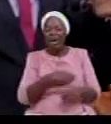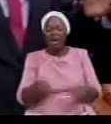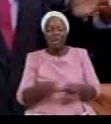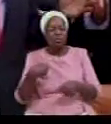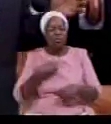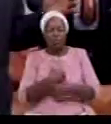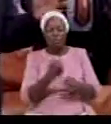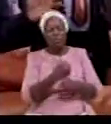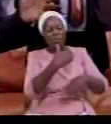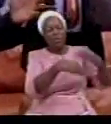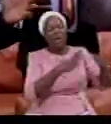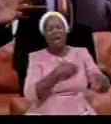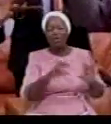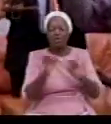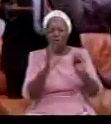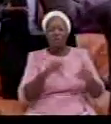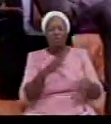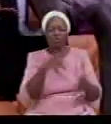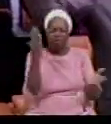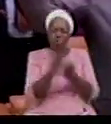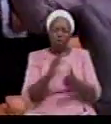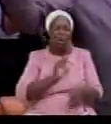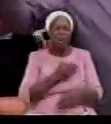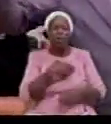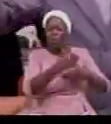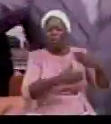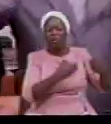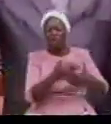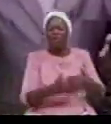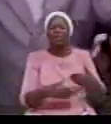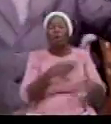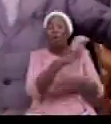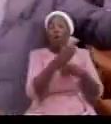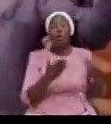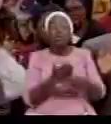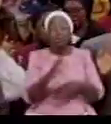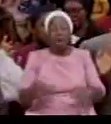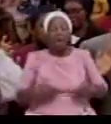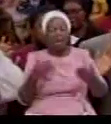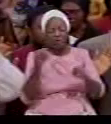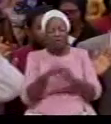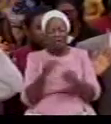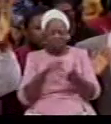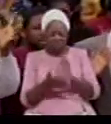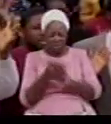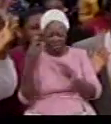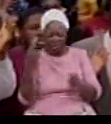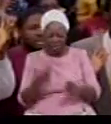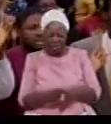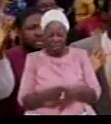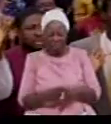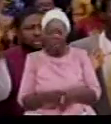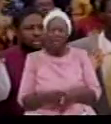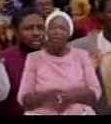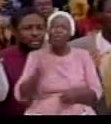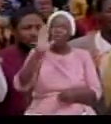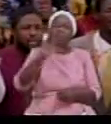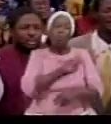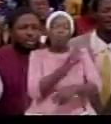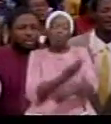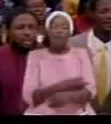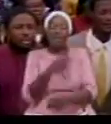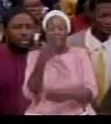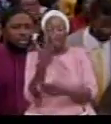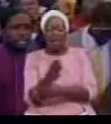will stop our progress all through life, in Jesus' name. Your mighty hand